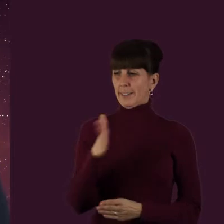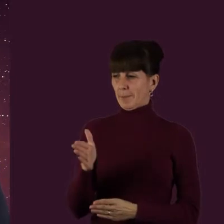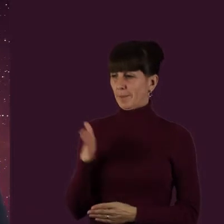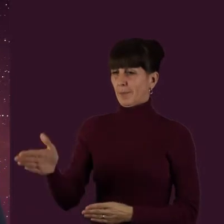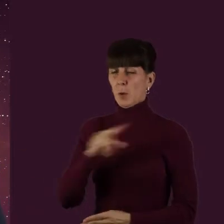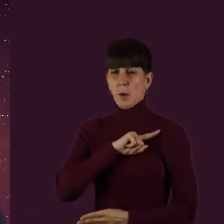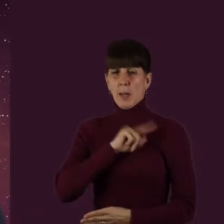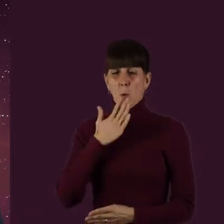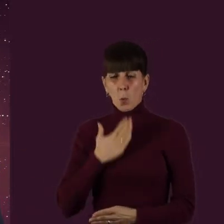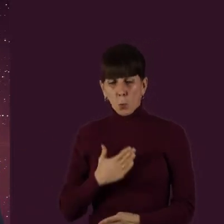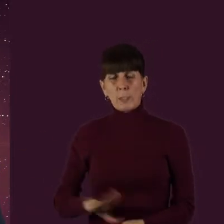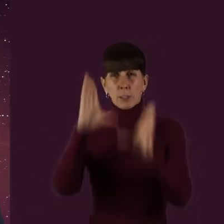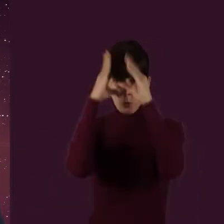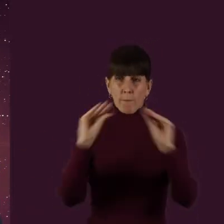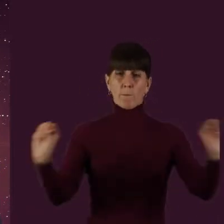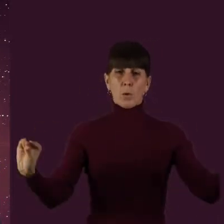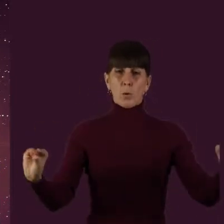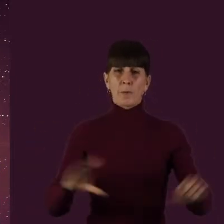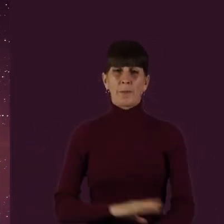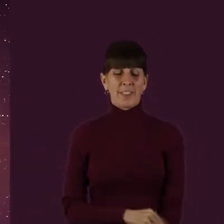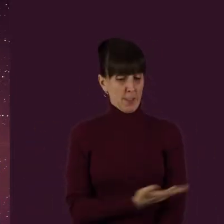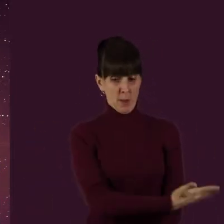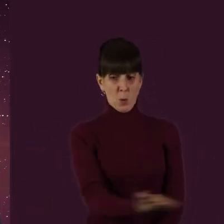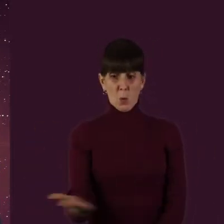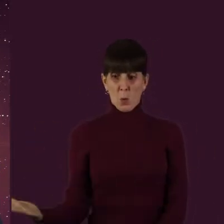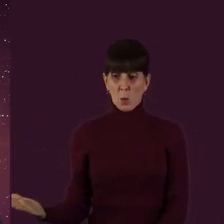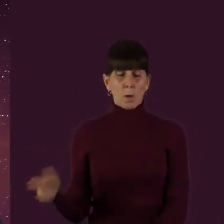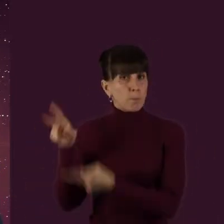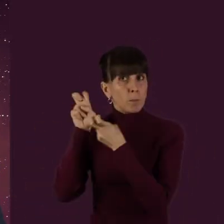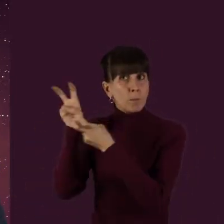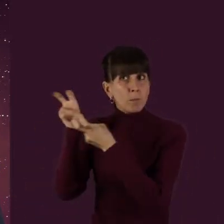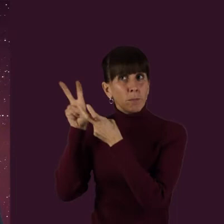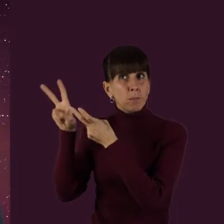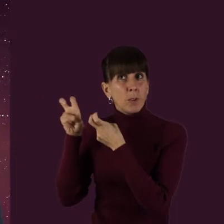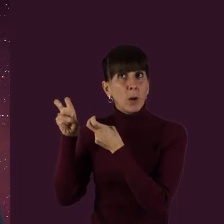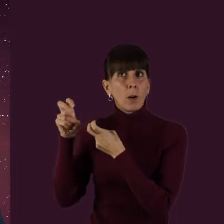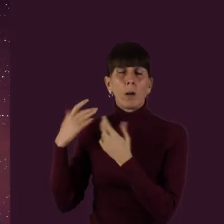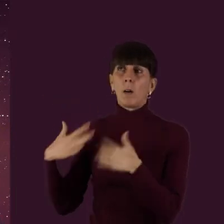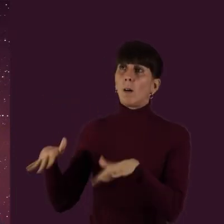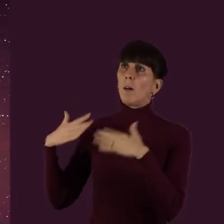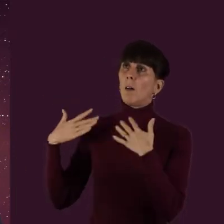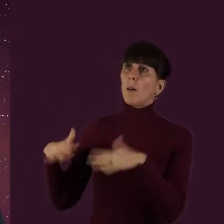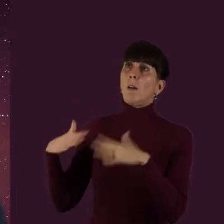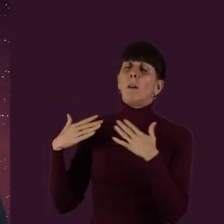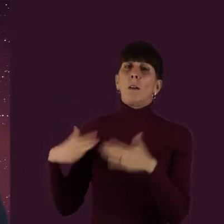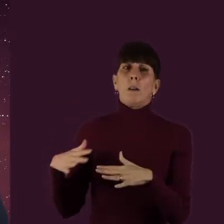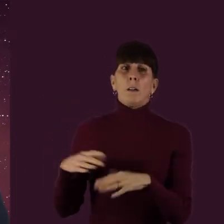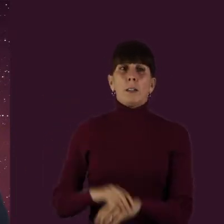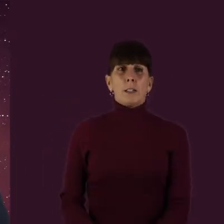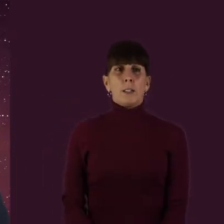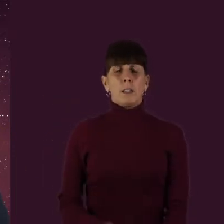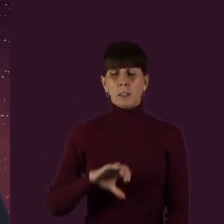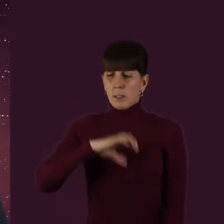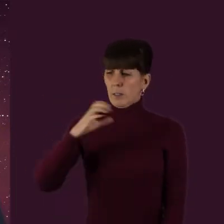And everyone who heard their story was amazed. The shepherds were amazed at the angel with the